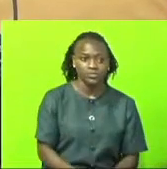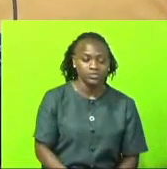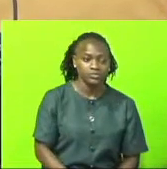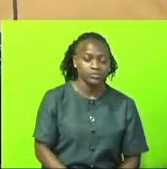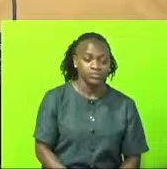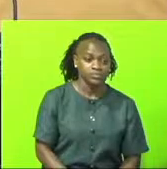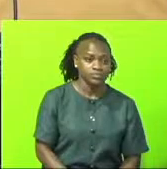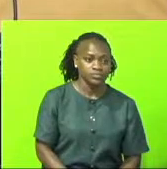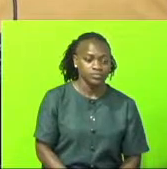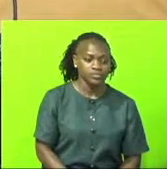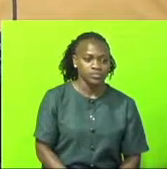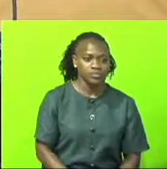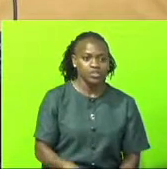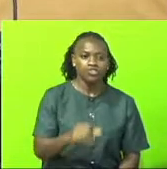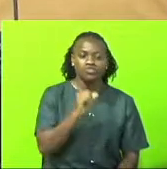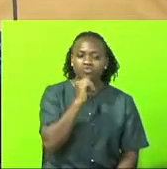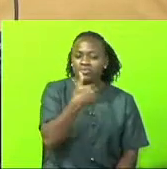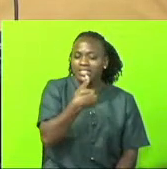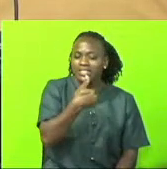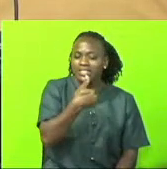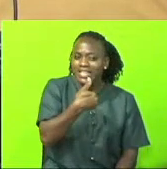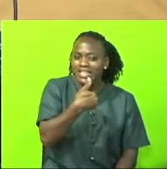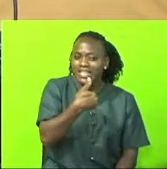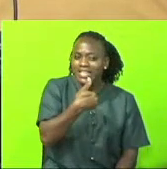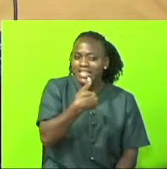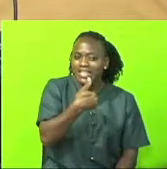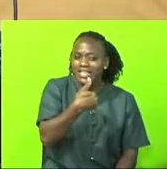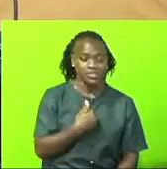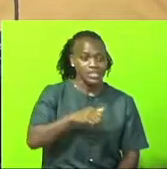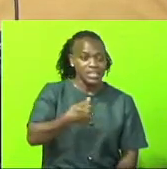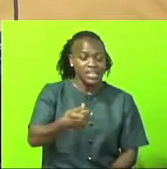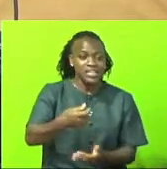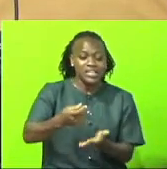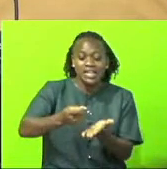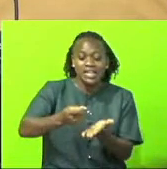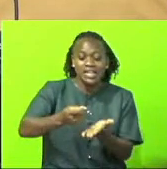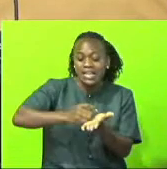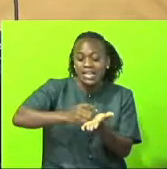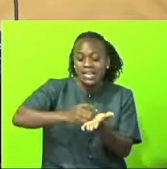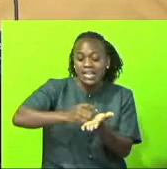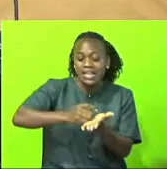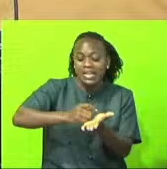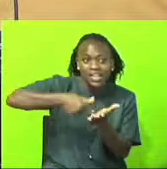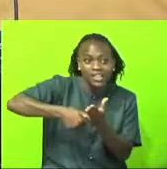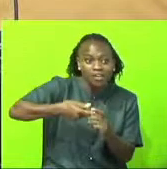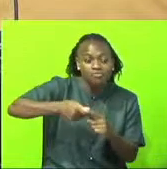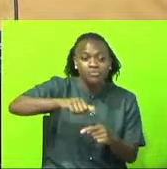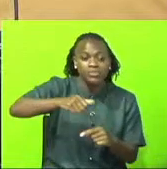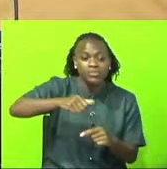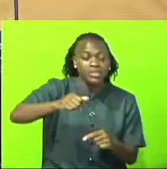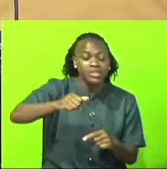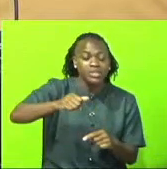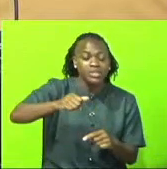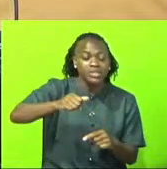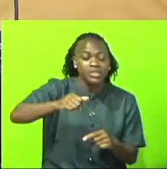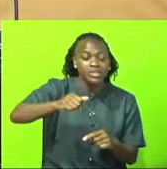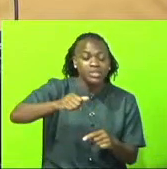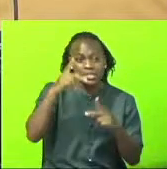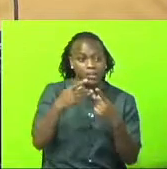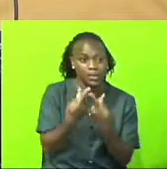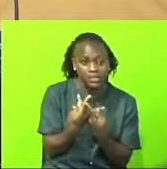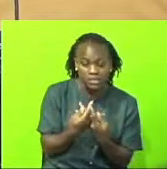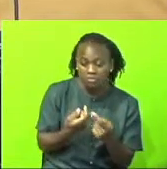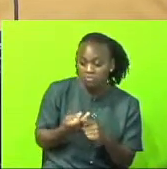There is no such petition from any political party, be it his own political